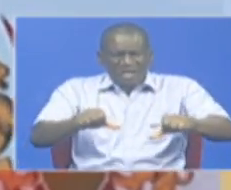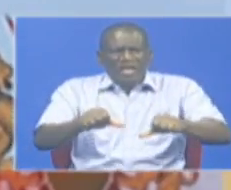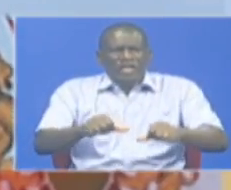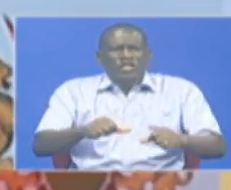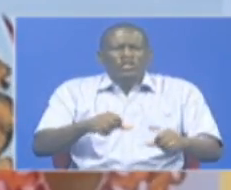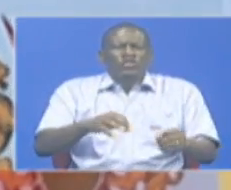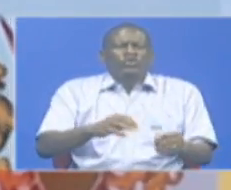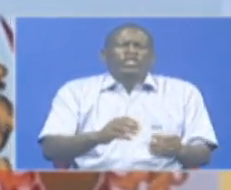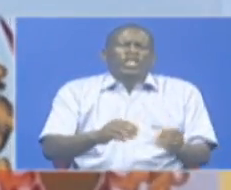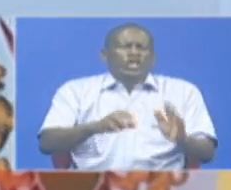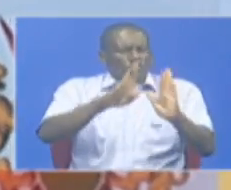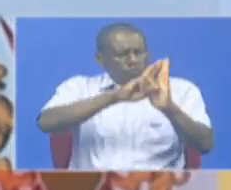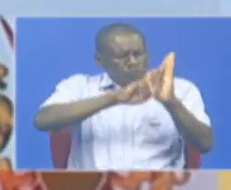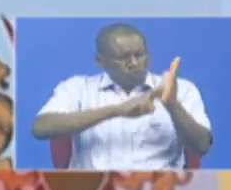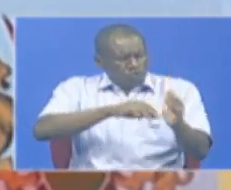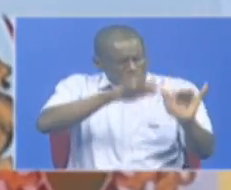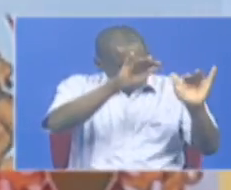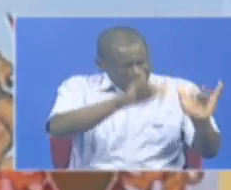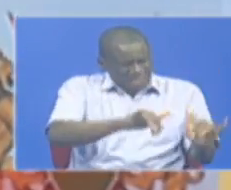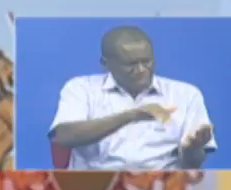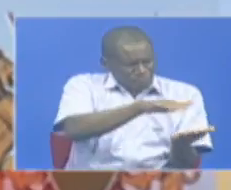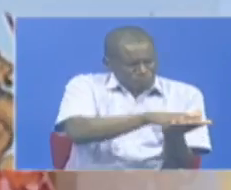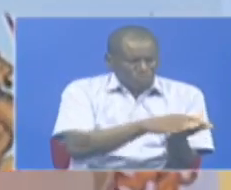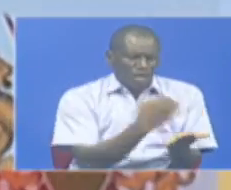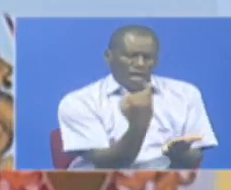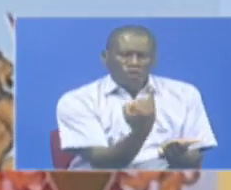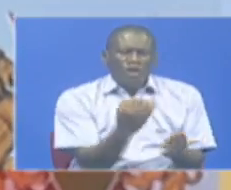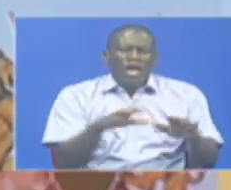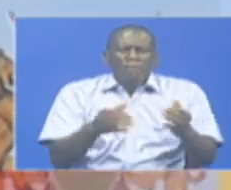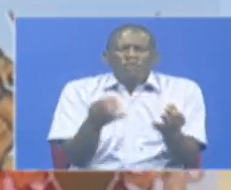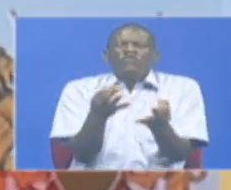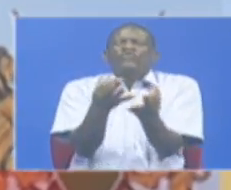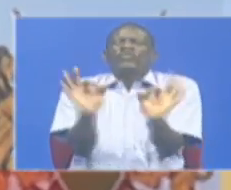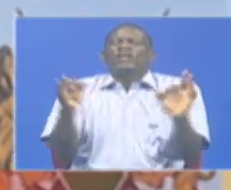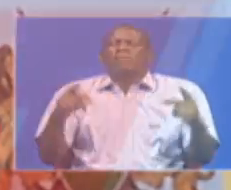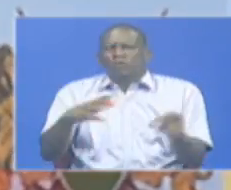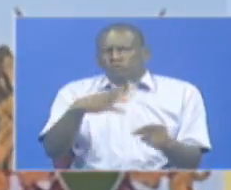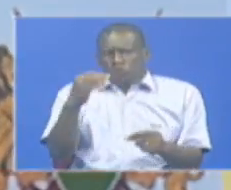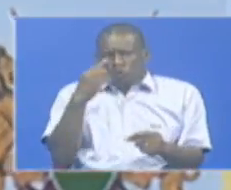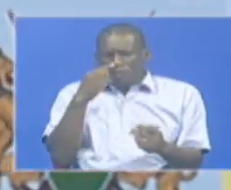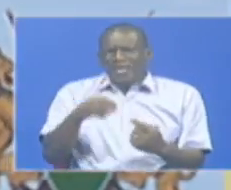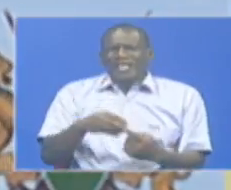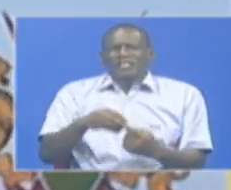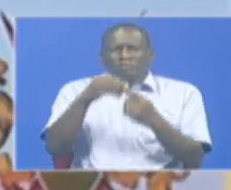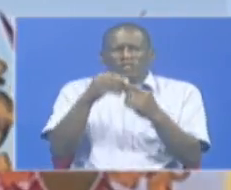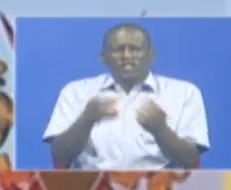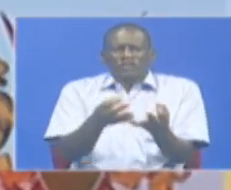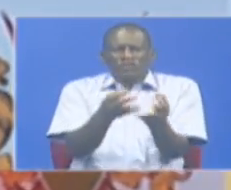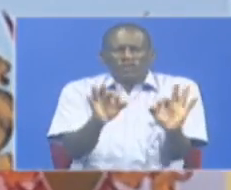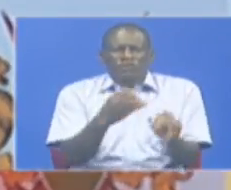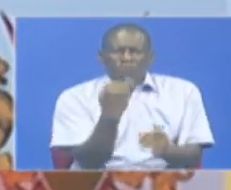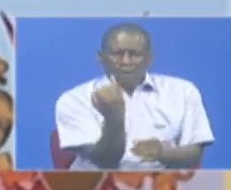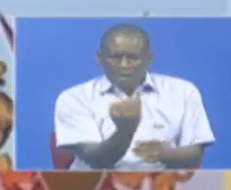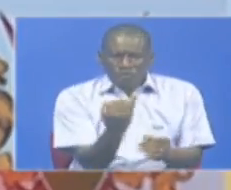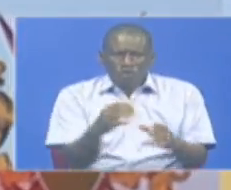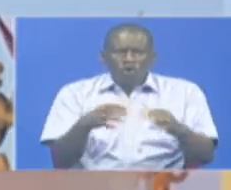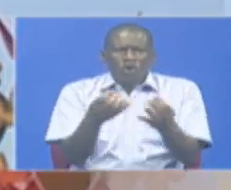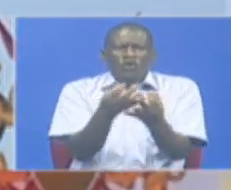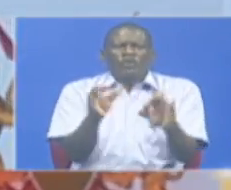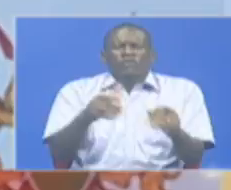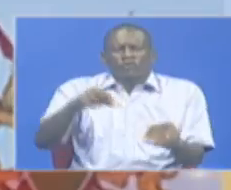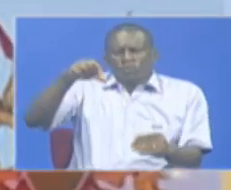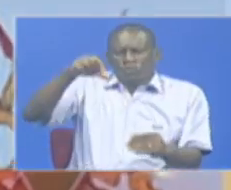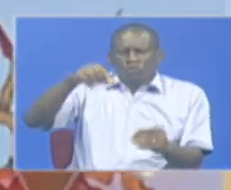quarantine measures. With regards to discharge, and especially discharge from isolation or discharge from